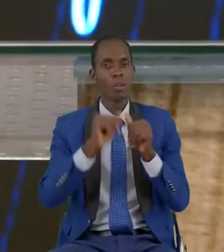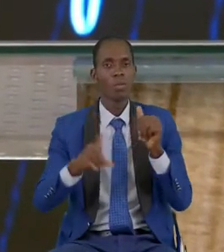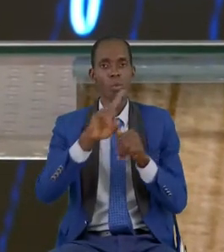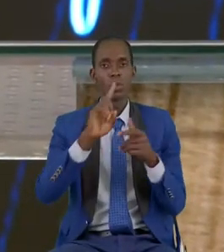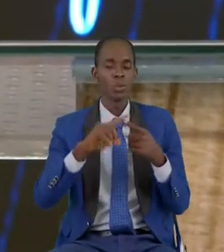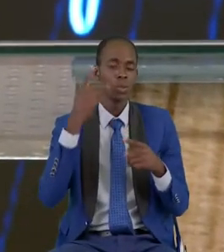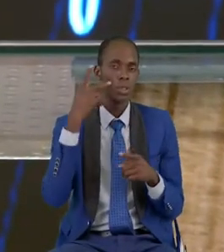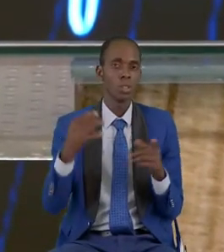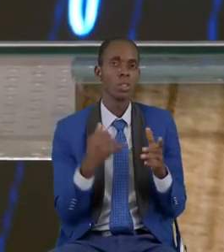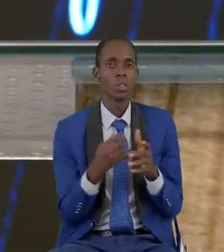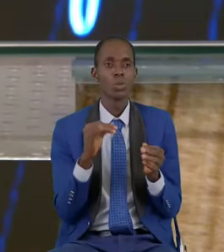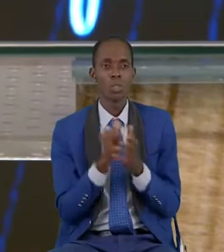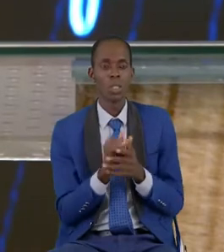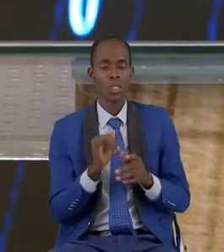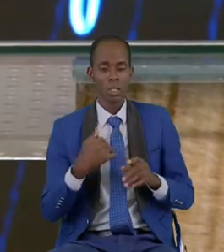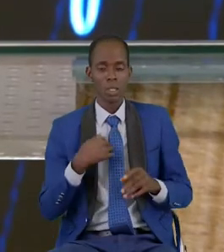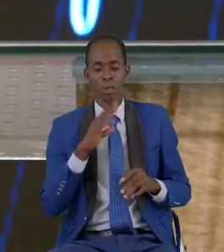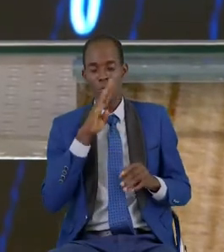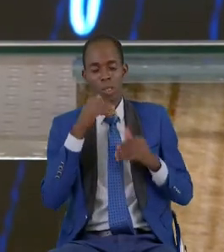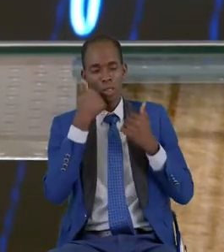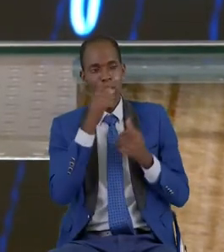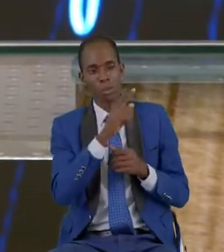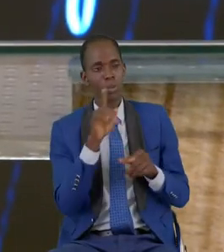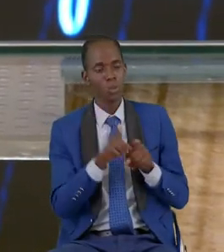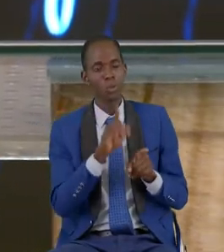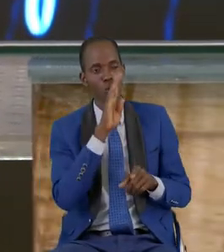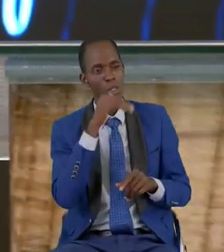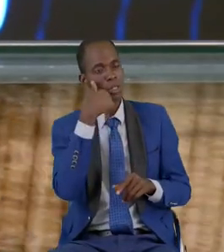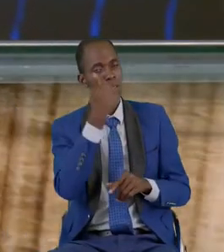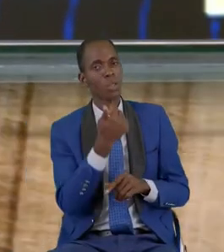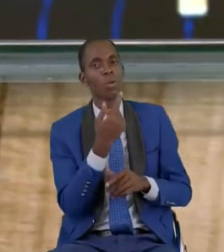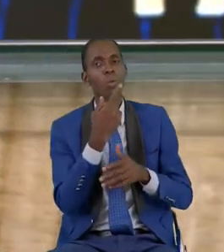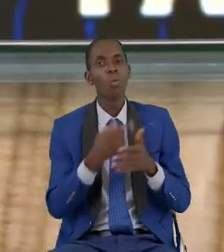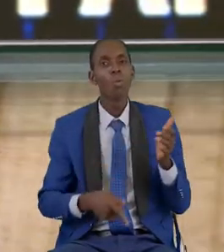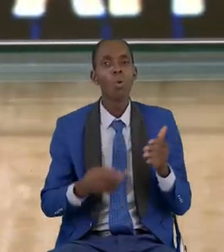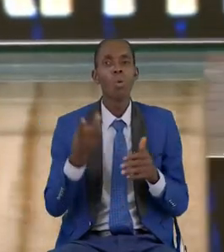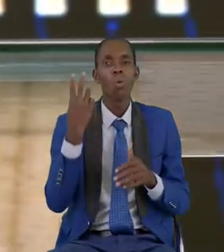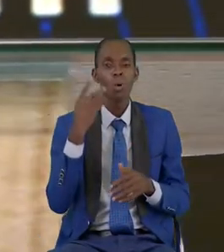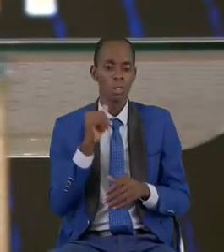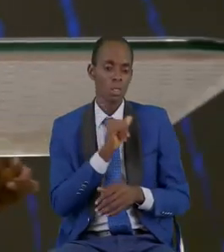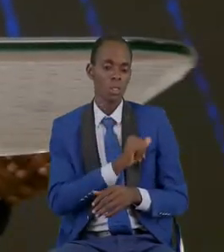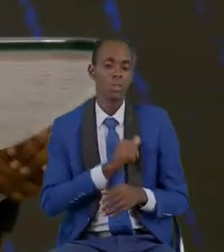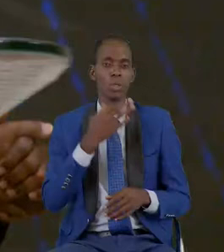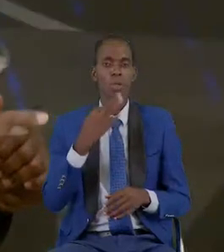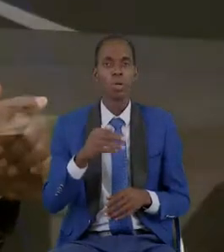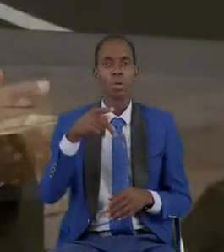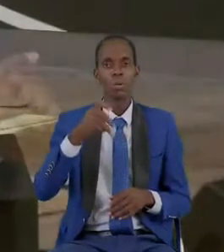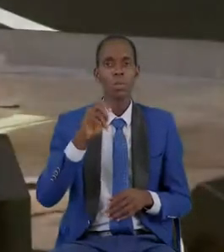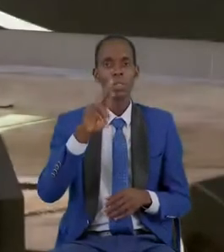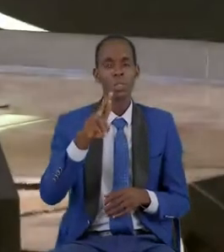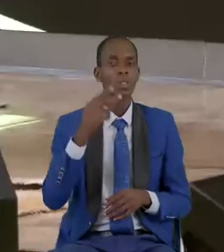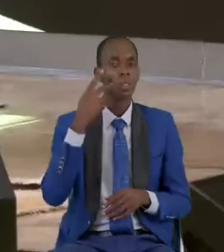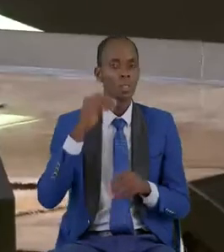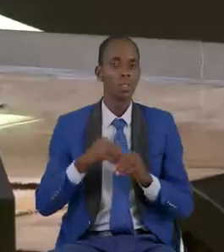too will feel the shame. What was the attitude of Peter? Look at 2 Peter chapter 3. And we're reading